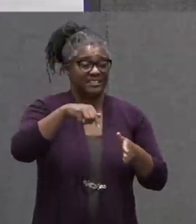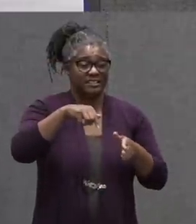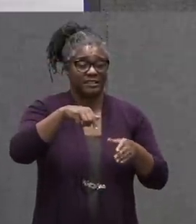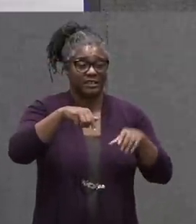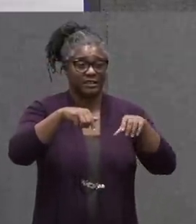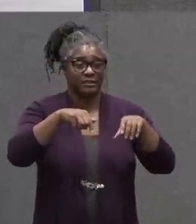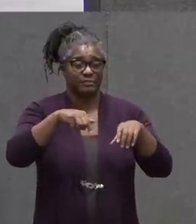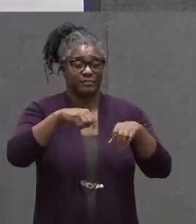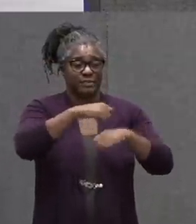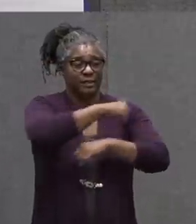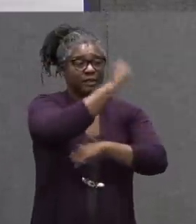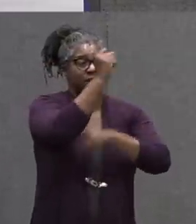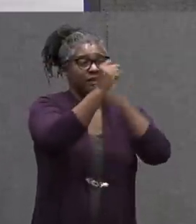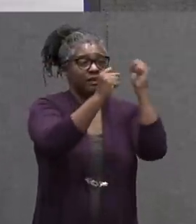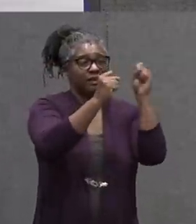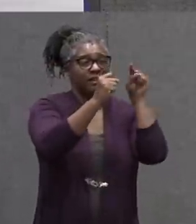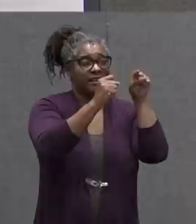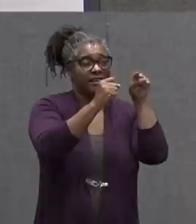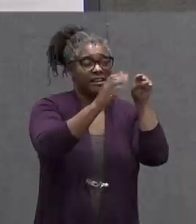the castle.